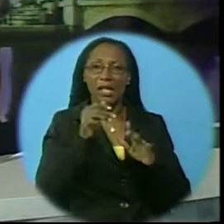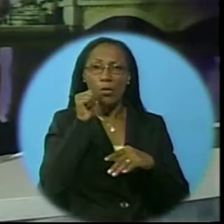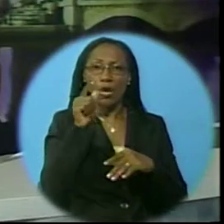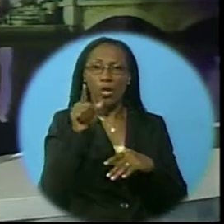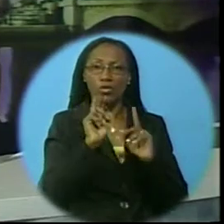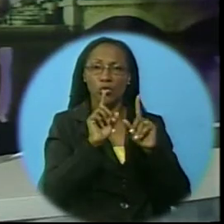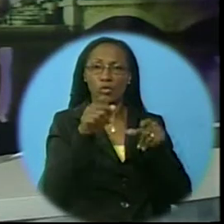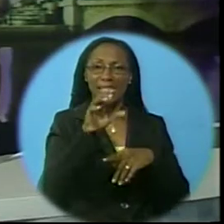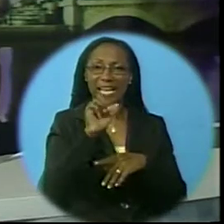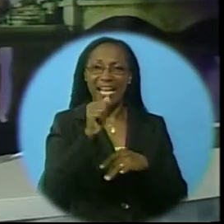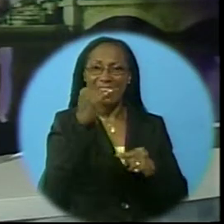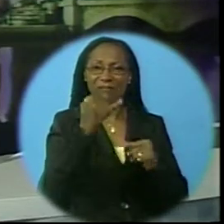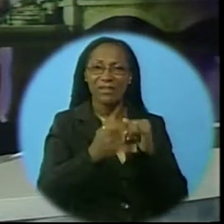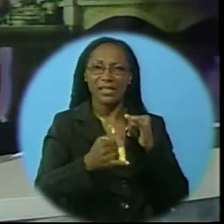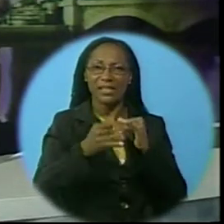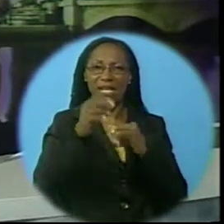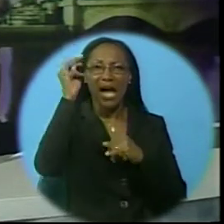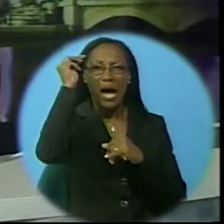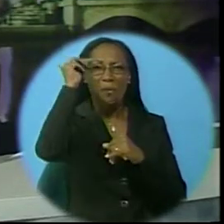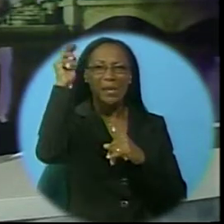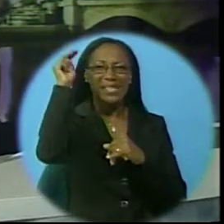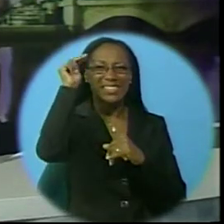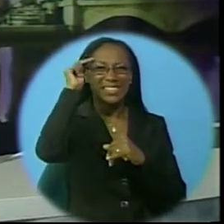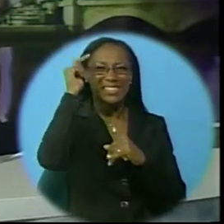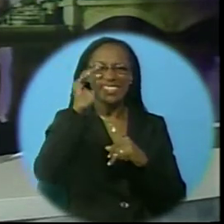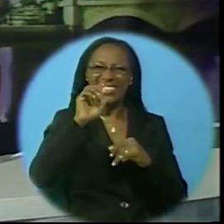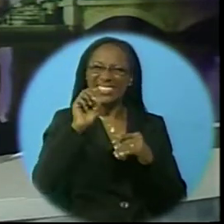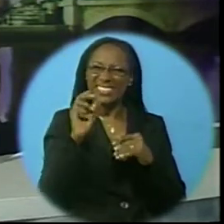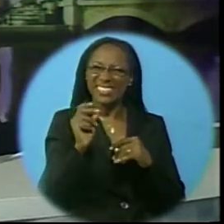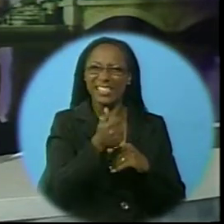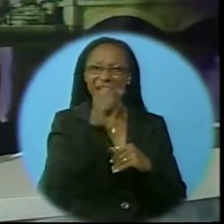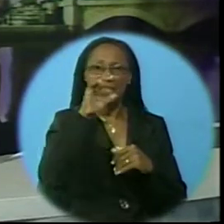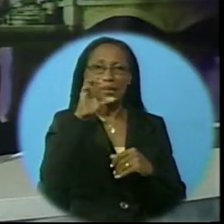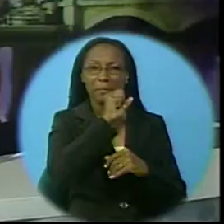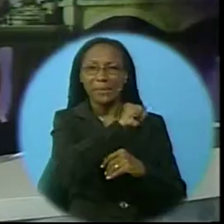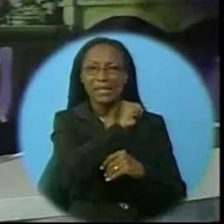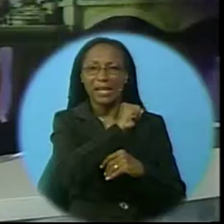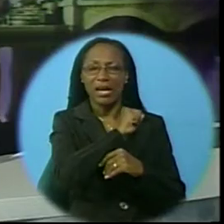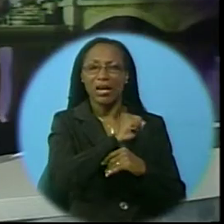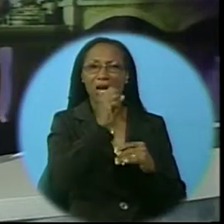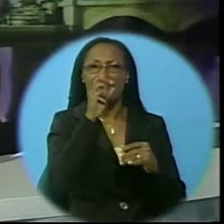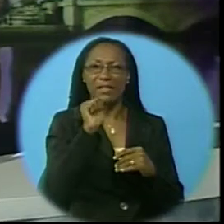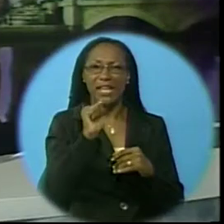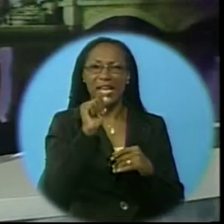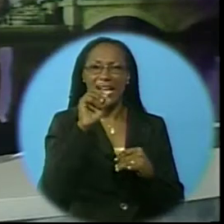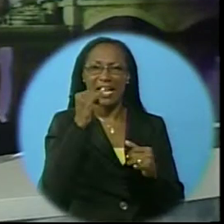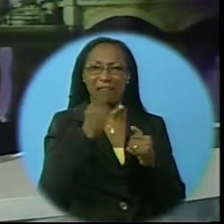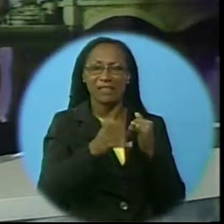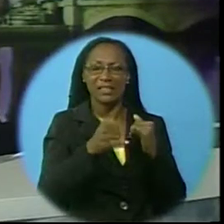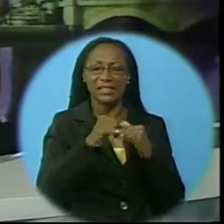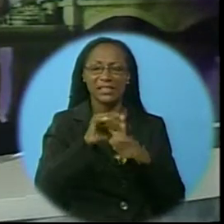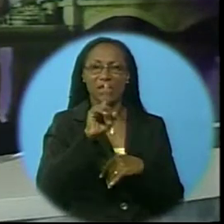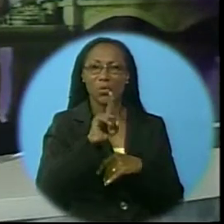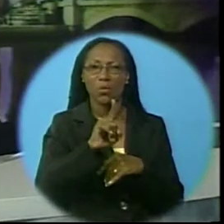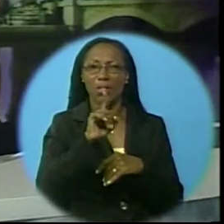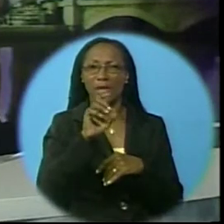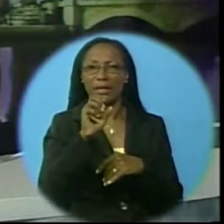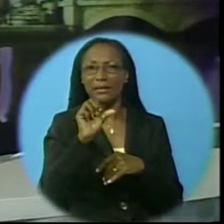Meanwhile, Michael Nichols just missed out on the A final of the men's 110-meter hurdles. Nichols was 3rd in Heat 2